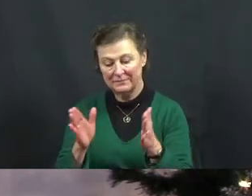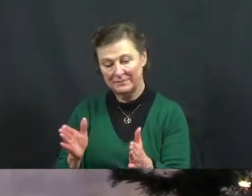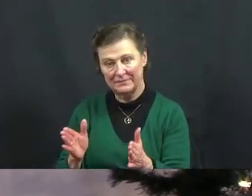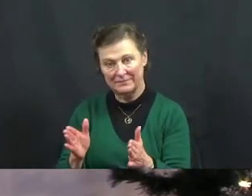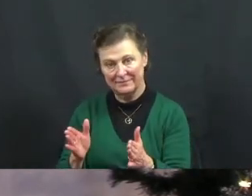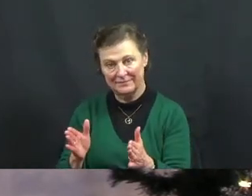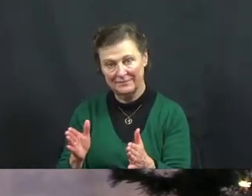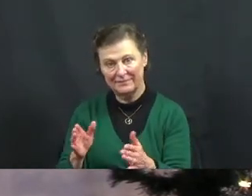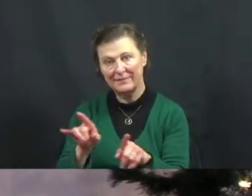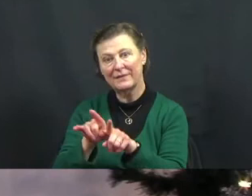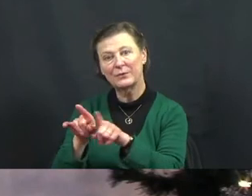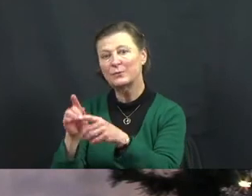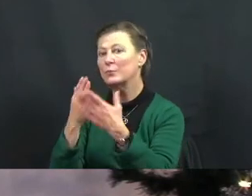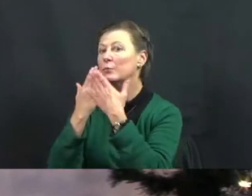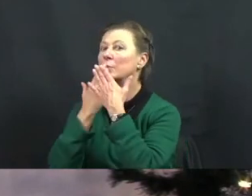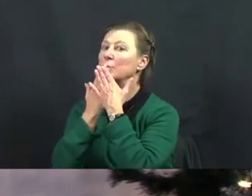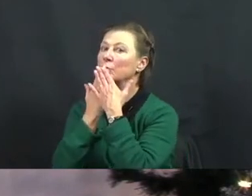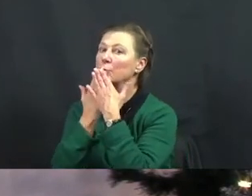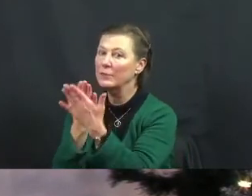And gratitude.